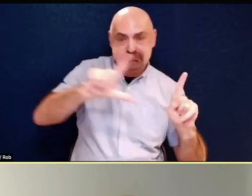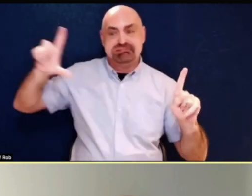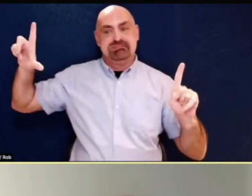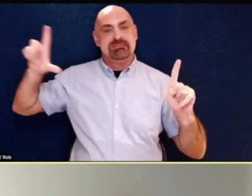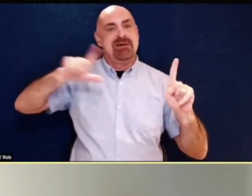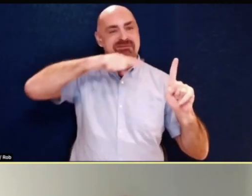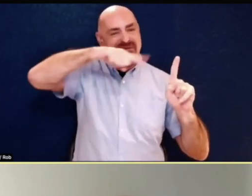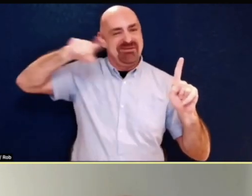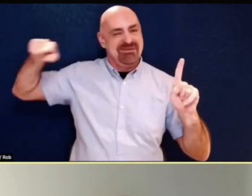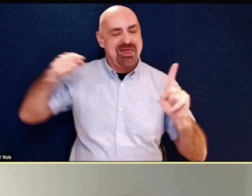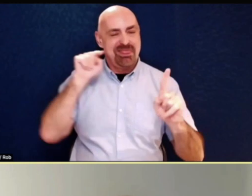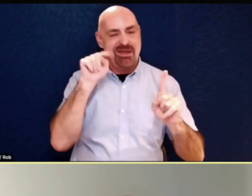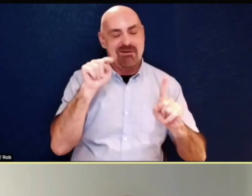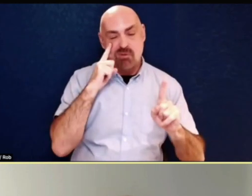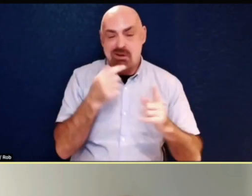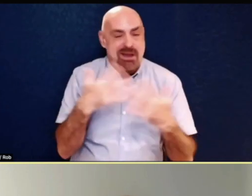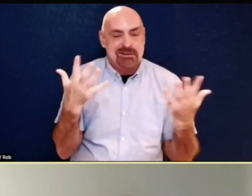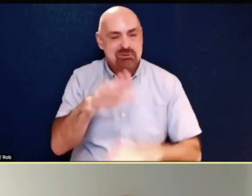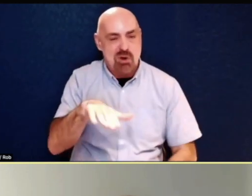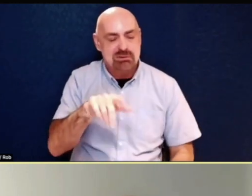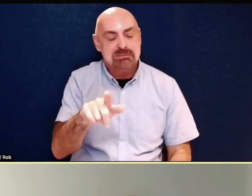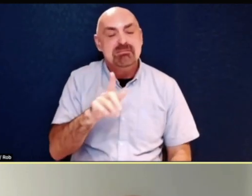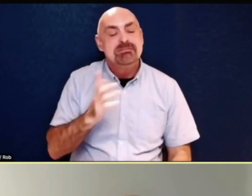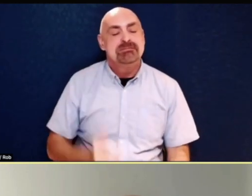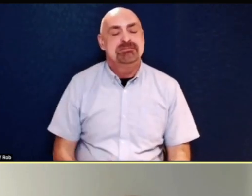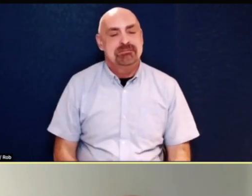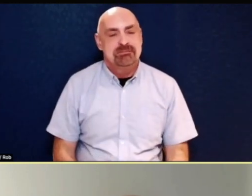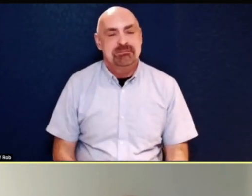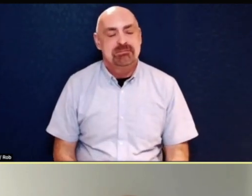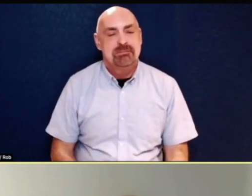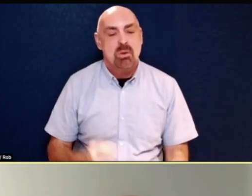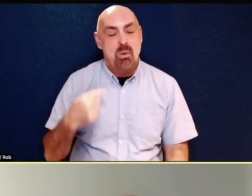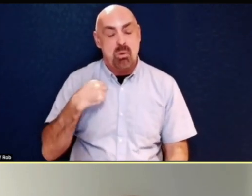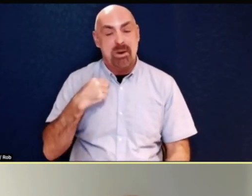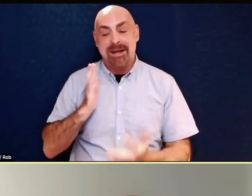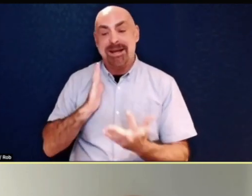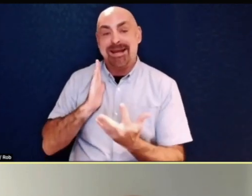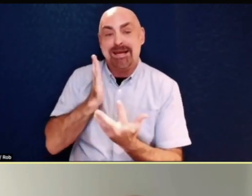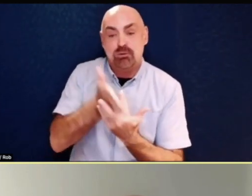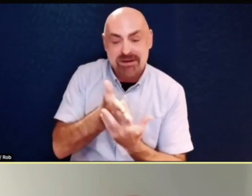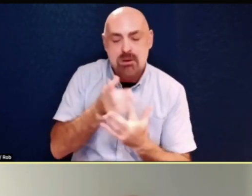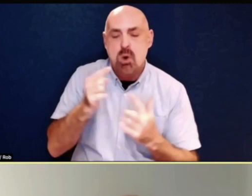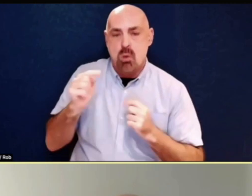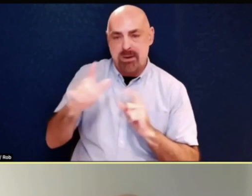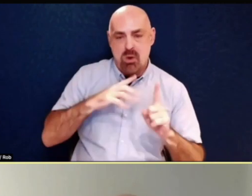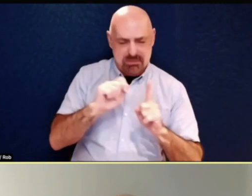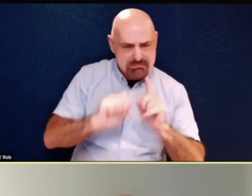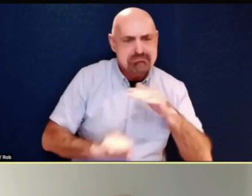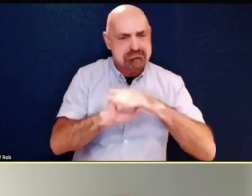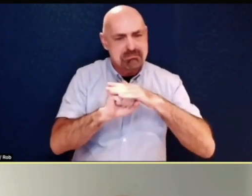child. And obviously, as interveners, we're looking to, as people working in the field, we're looking to maximize the